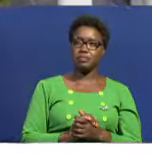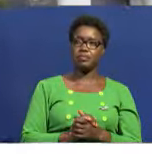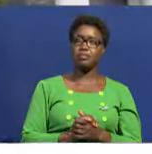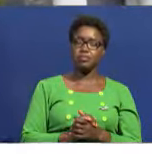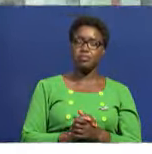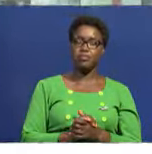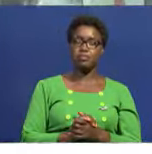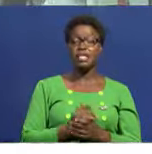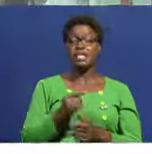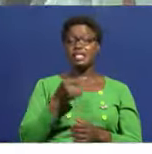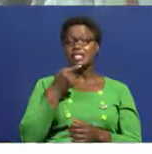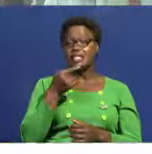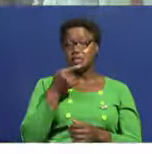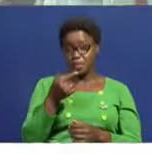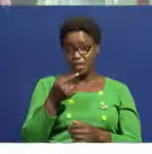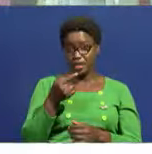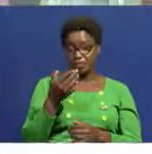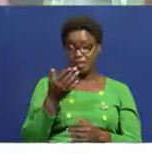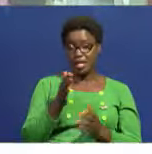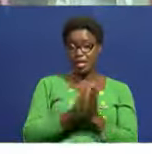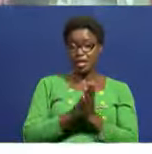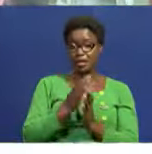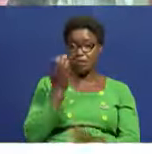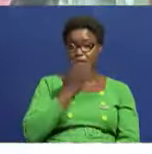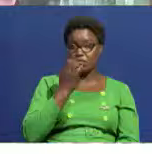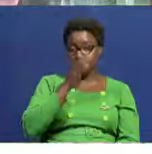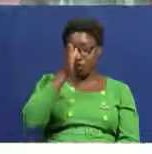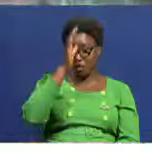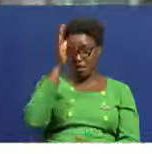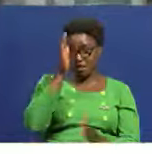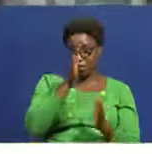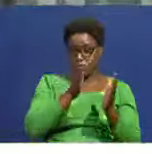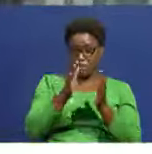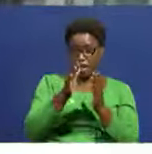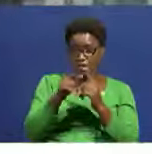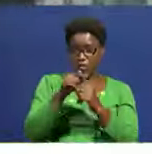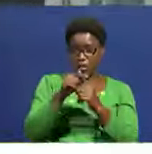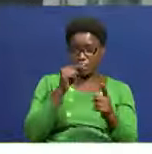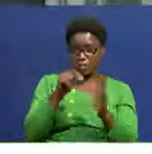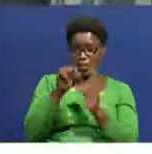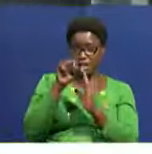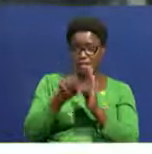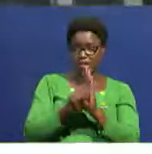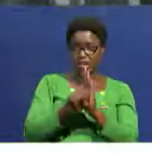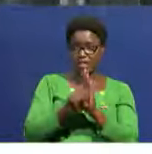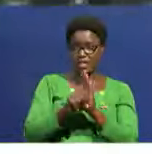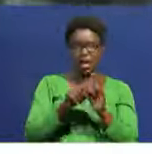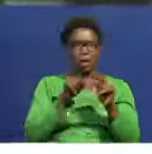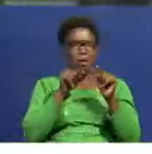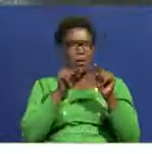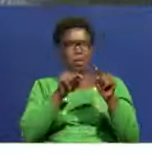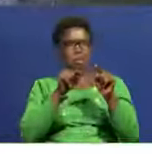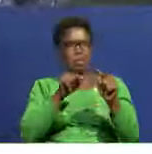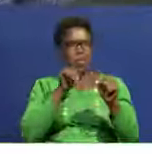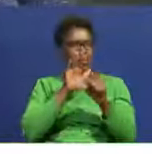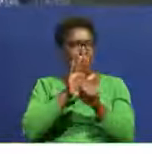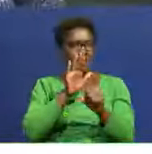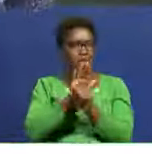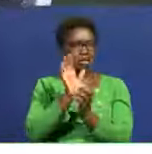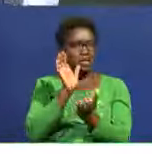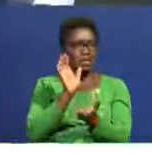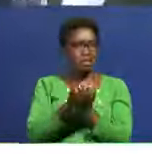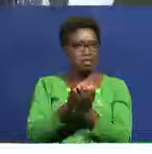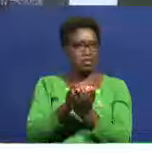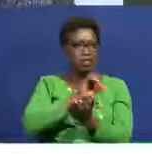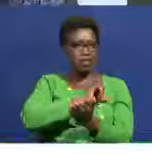The allegations by the impeached Deputy President Sunday of a plot to assassinate him by the state has been received with criticism, with Tana River